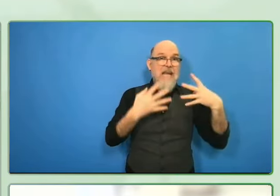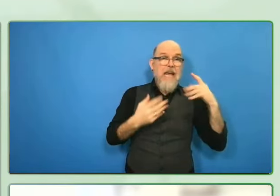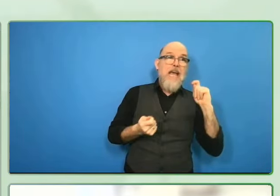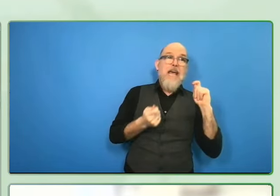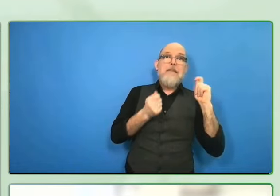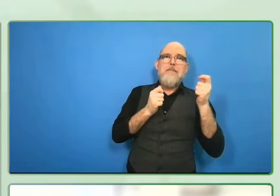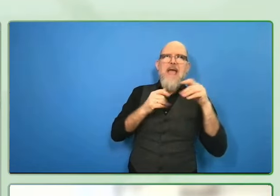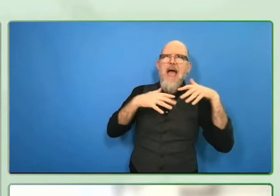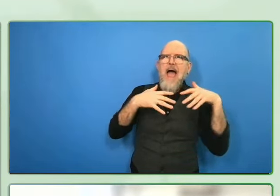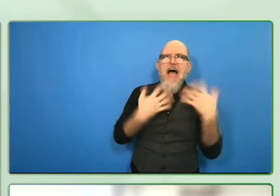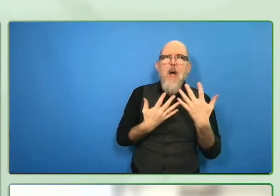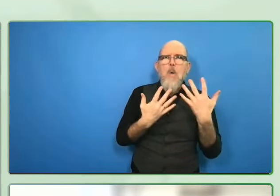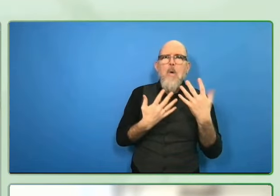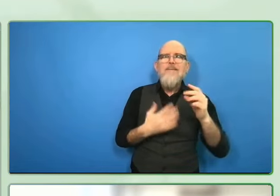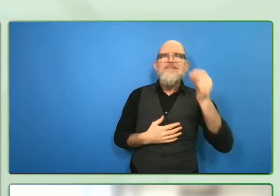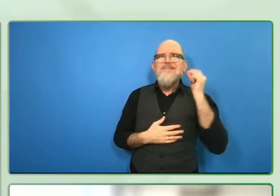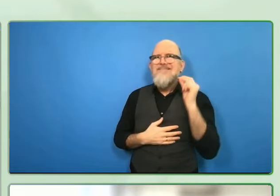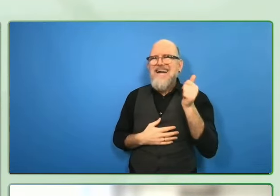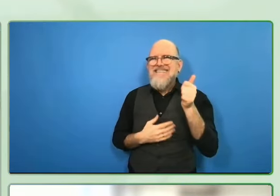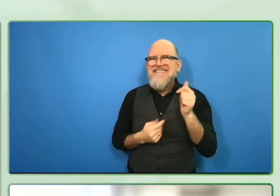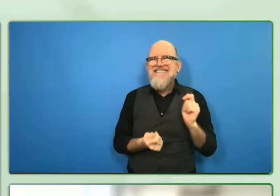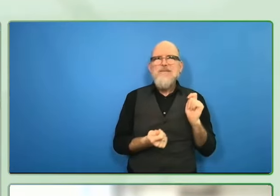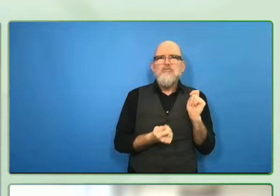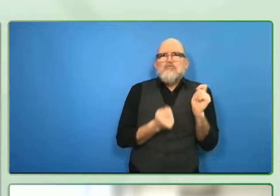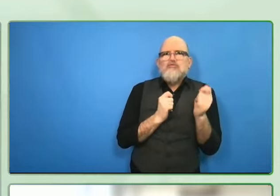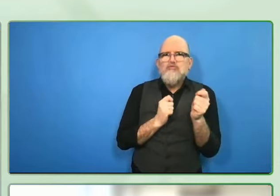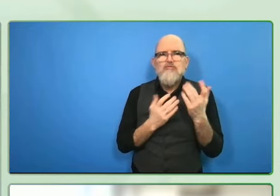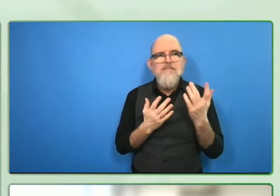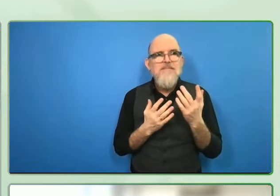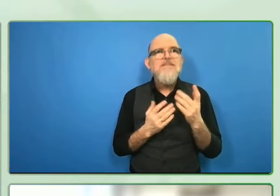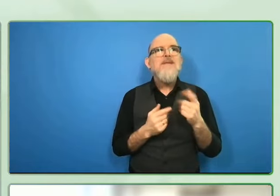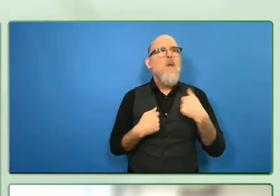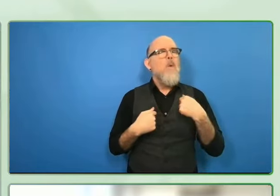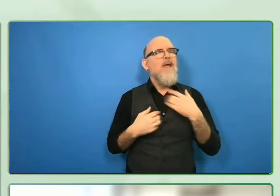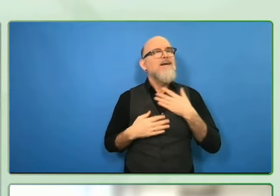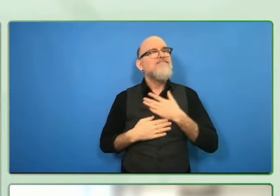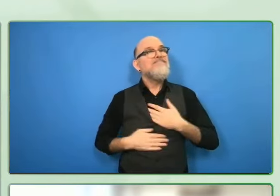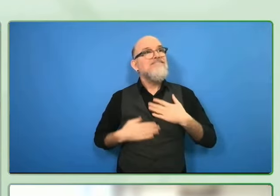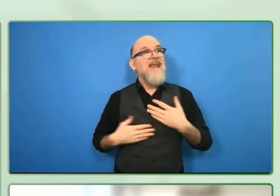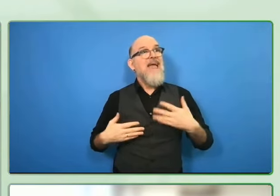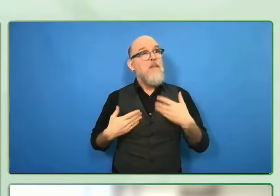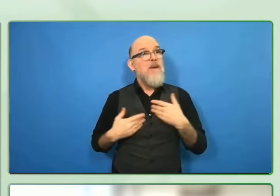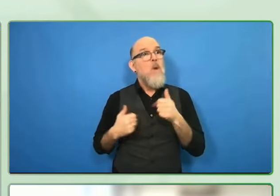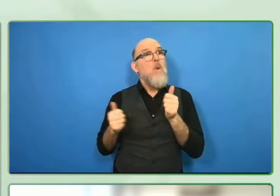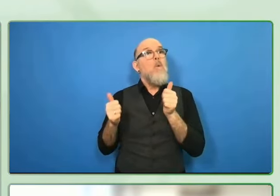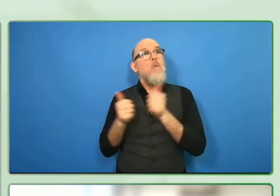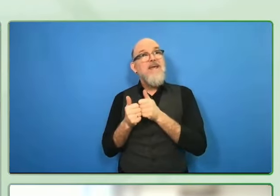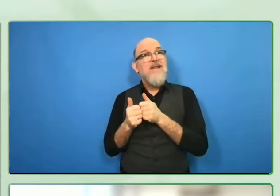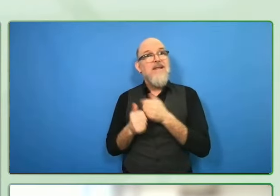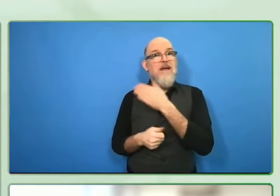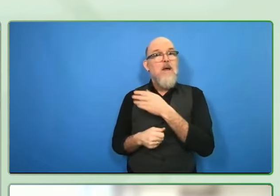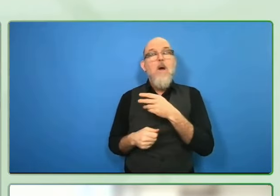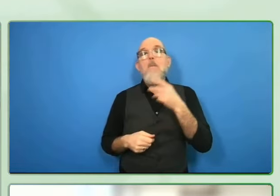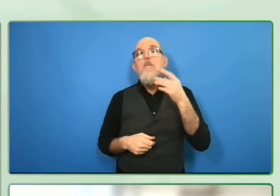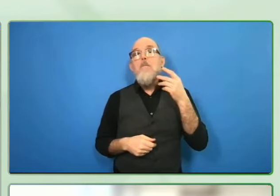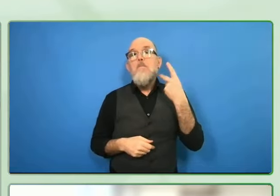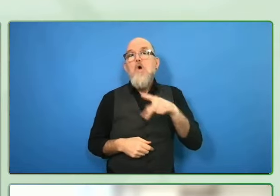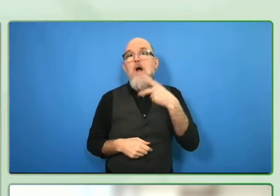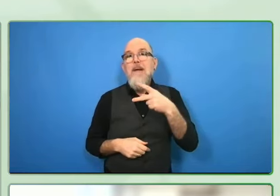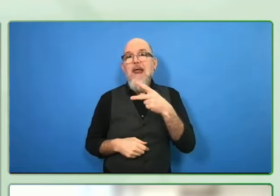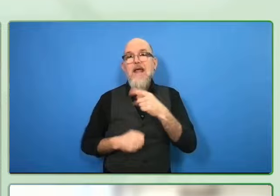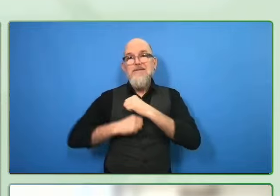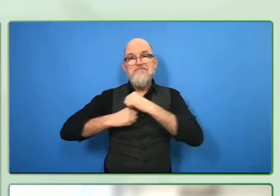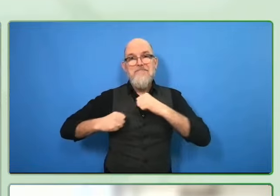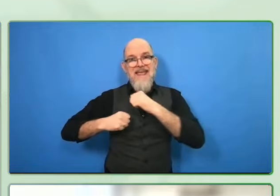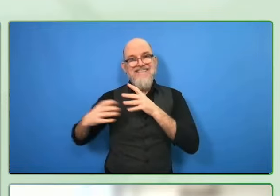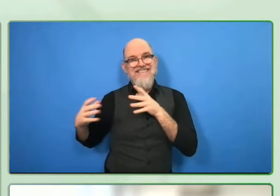this in partnership with Purple Space, because of course it was at the global Purple Space, what did we call it, the summit,